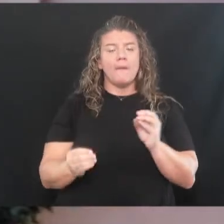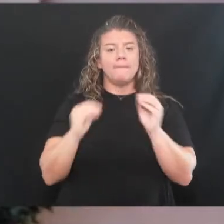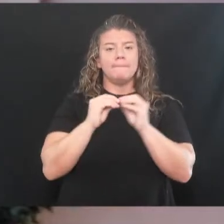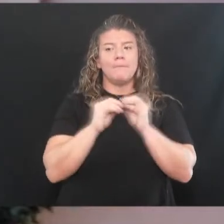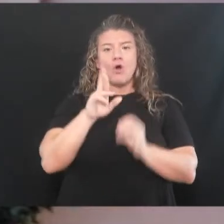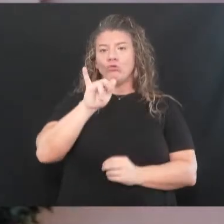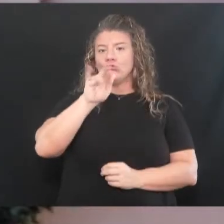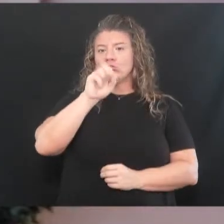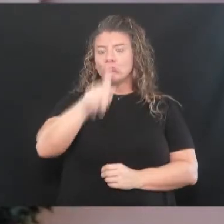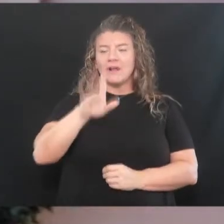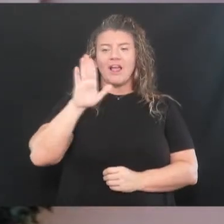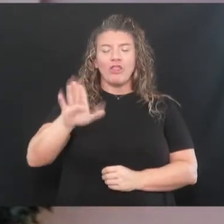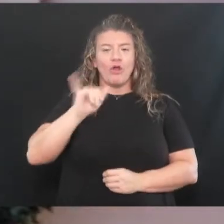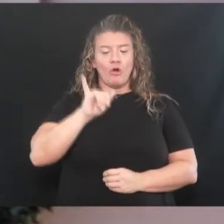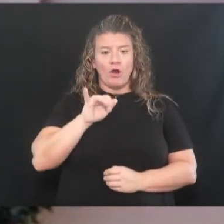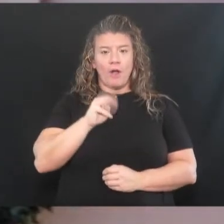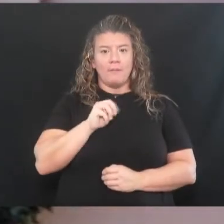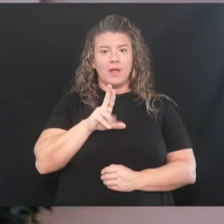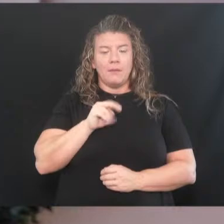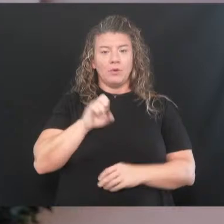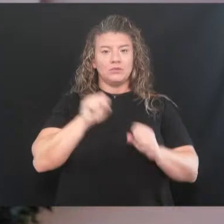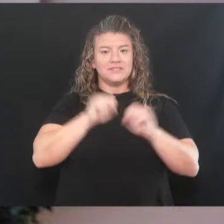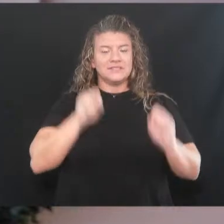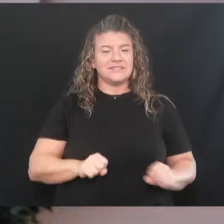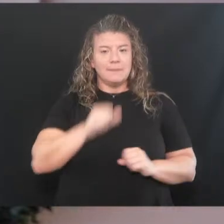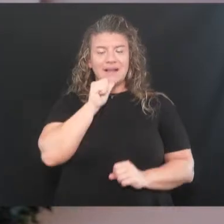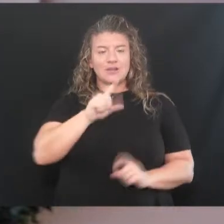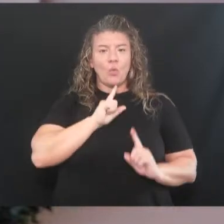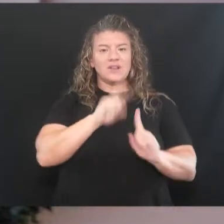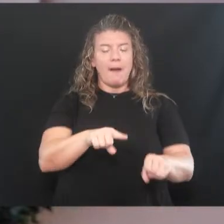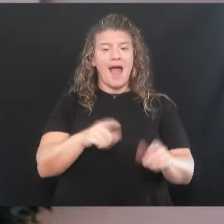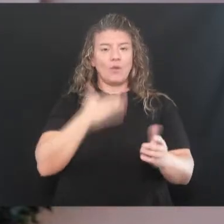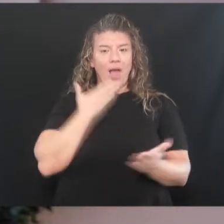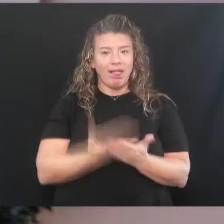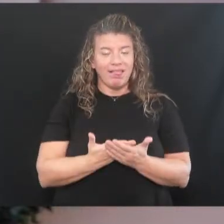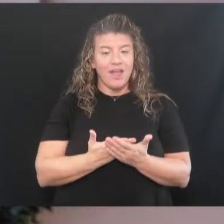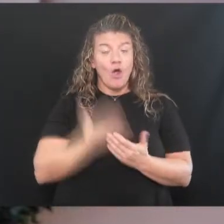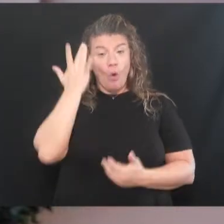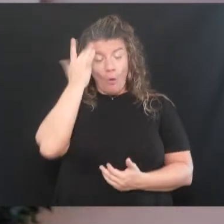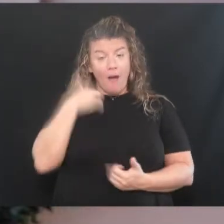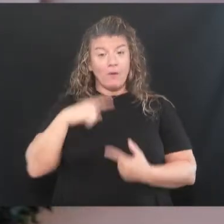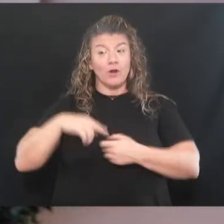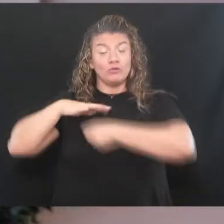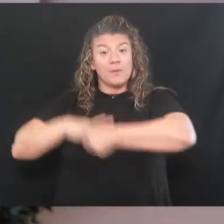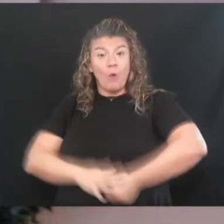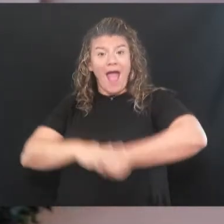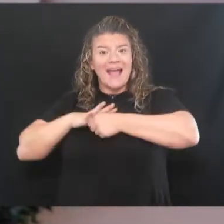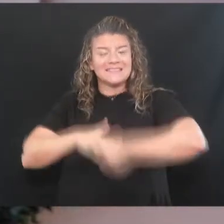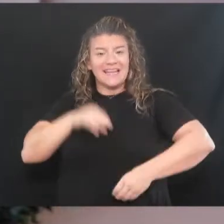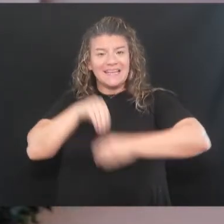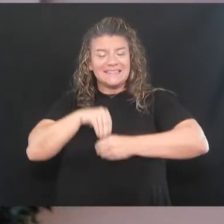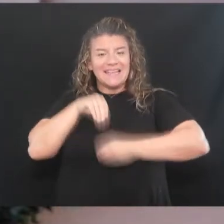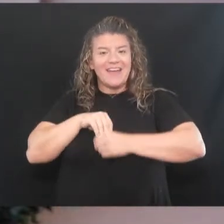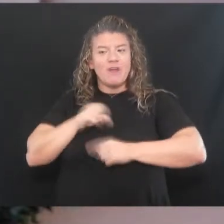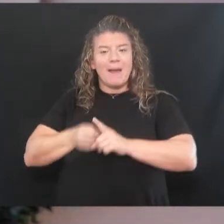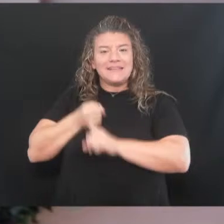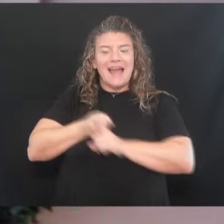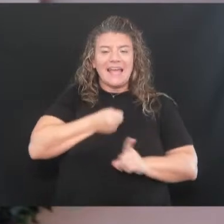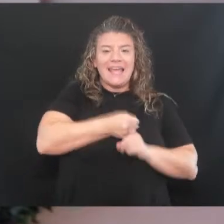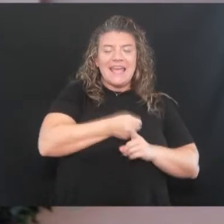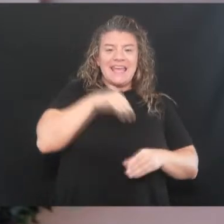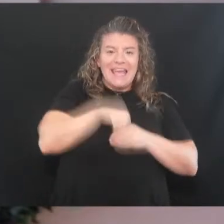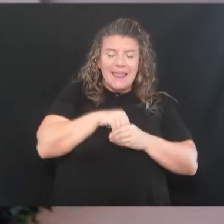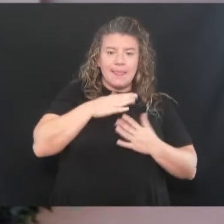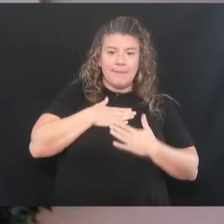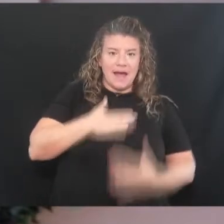immune system respond as well, because we're trying to suppress that immune system from attacking their own bodies. And so those people don't respond